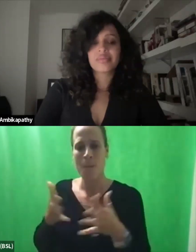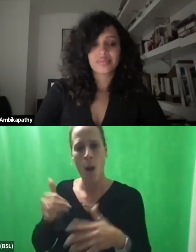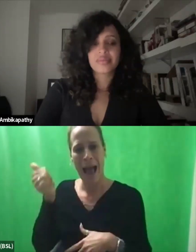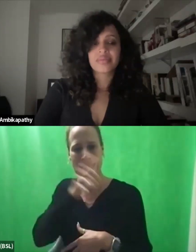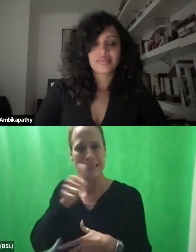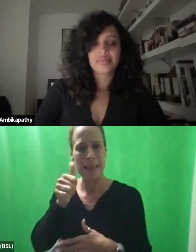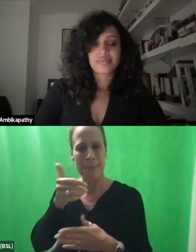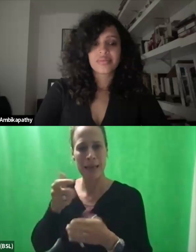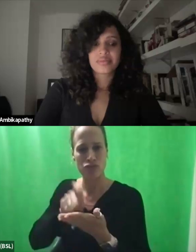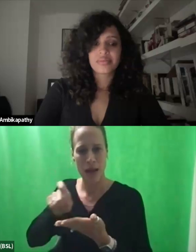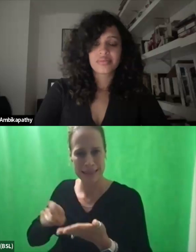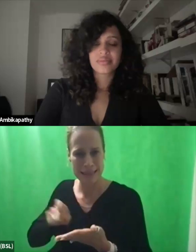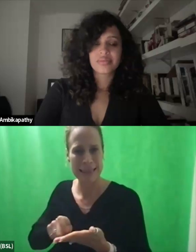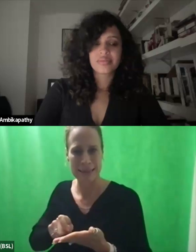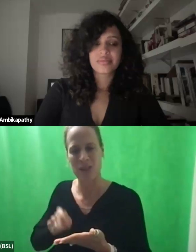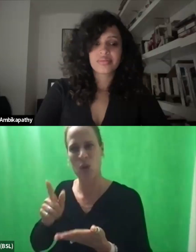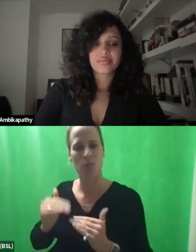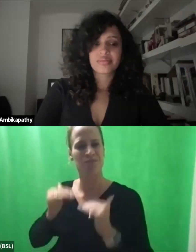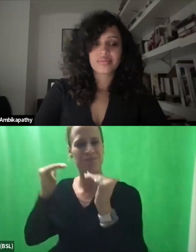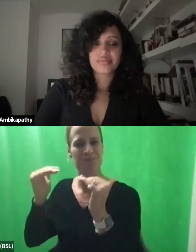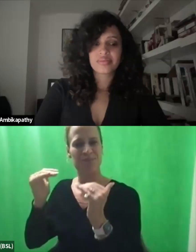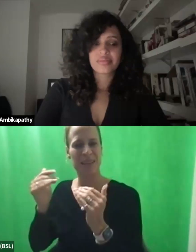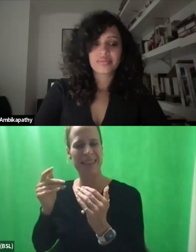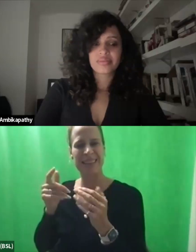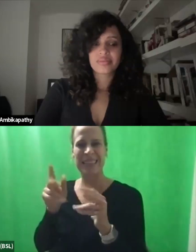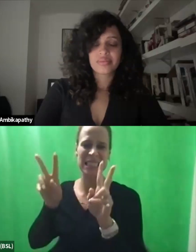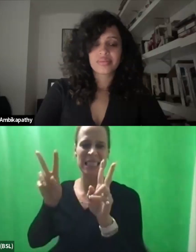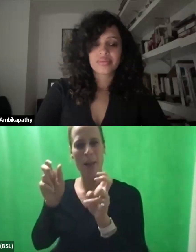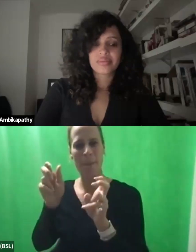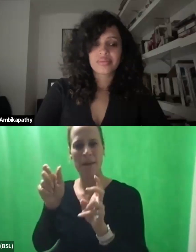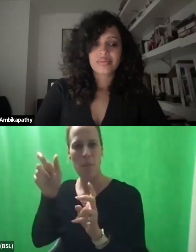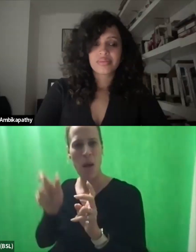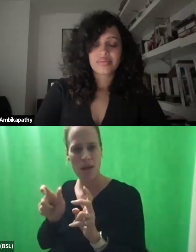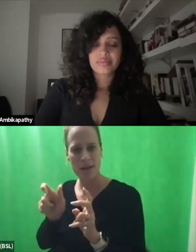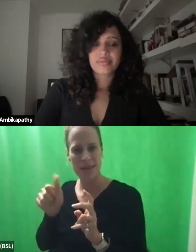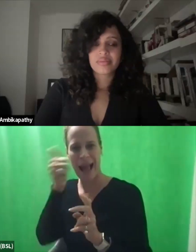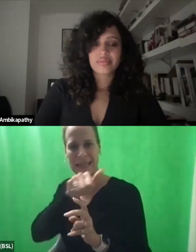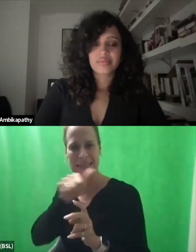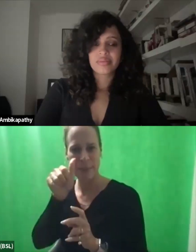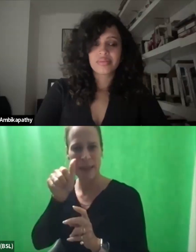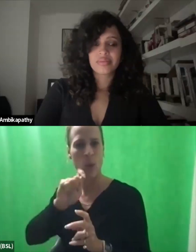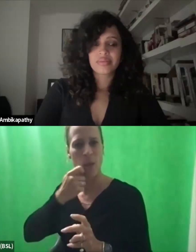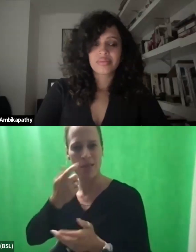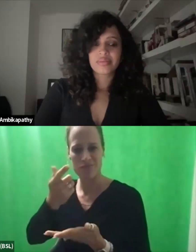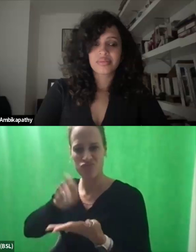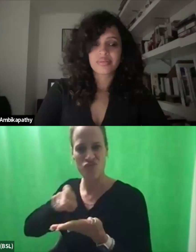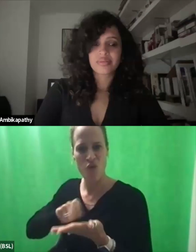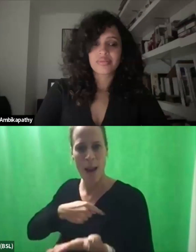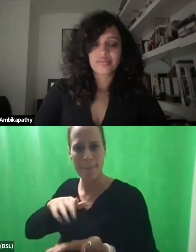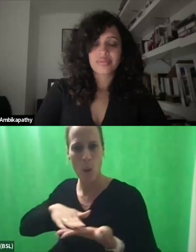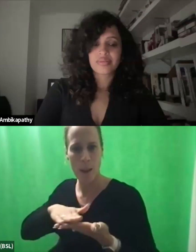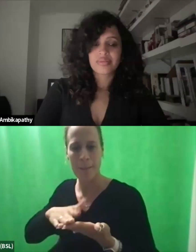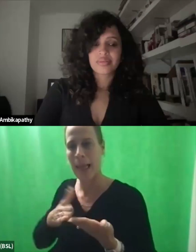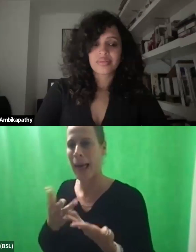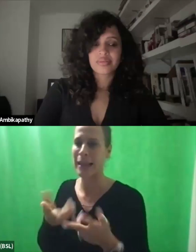academics that would write poetry. So it's a certain type, a certain approach to poetry that was more